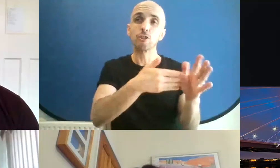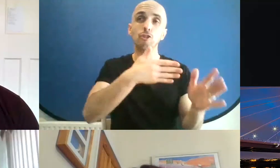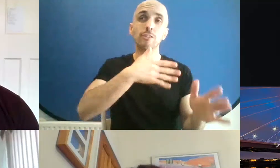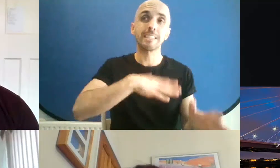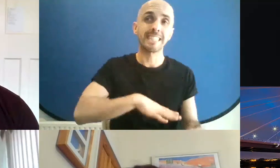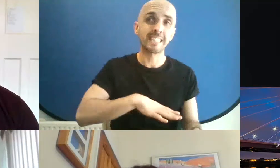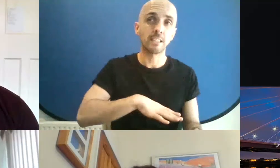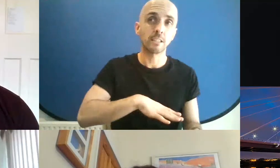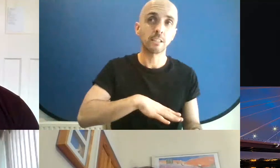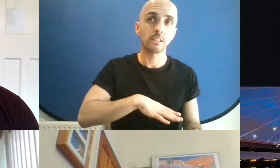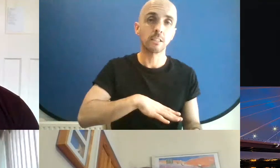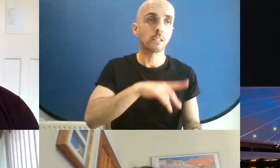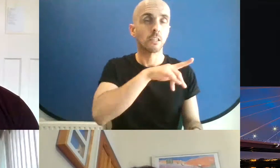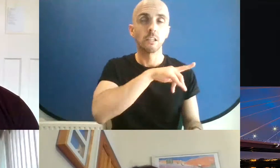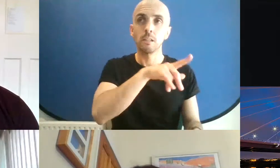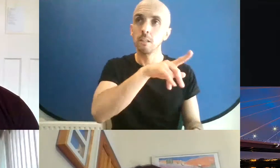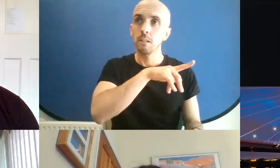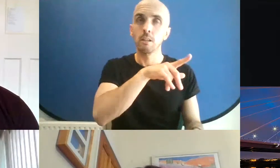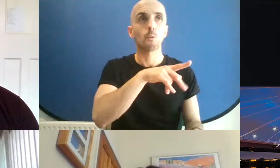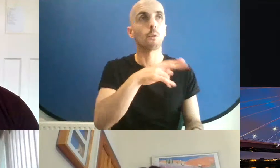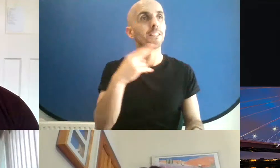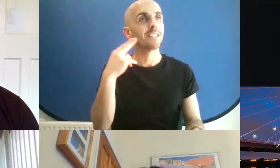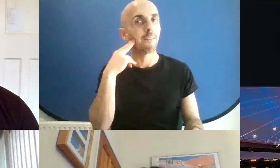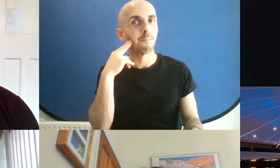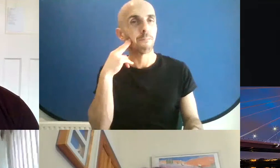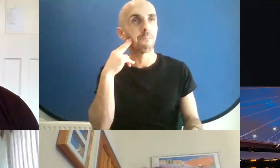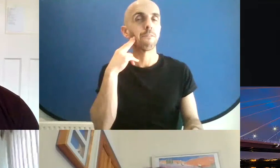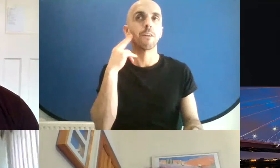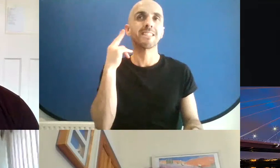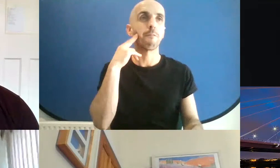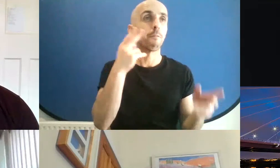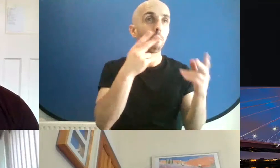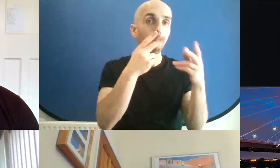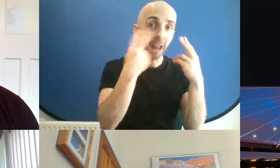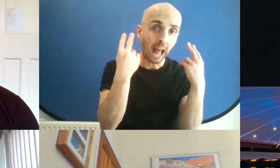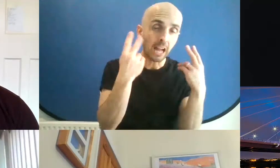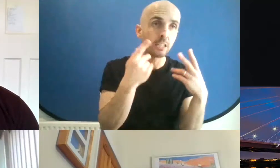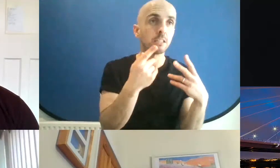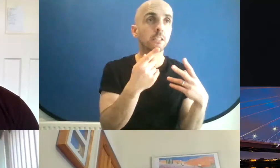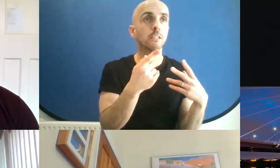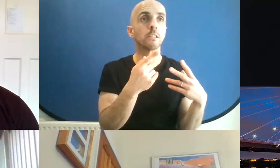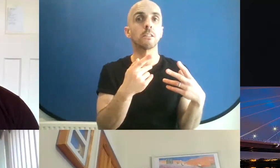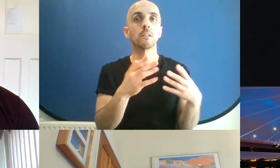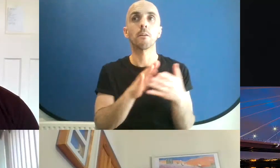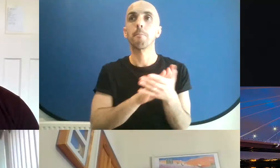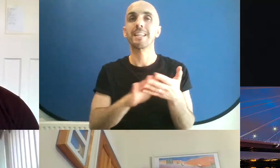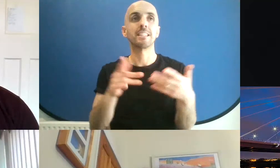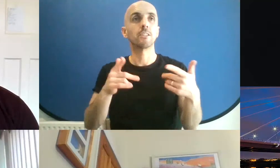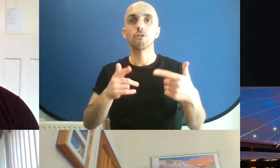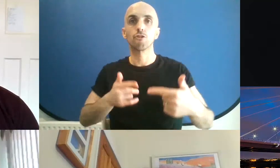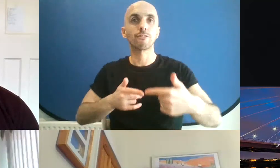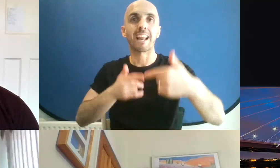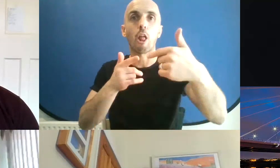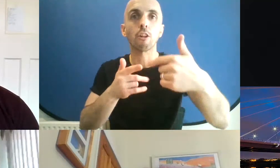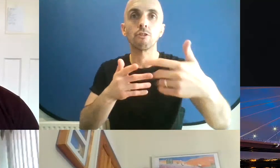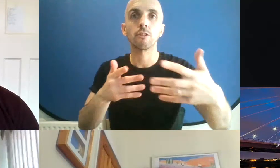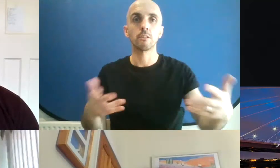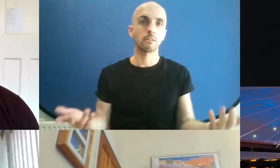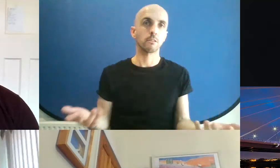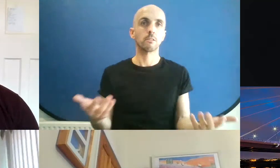about those people who may be deaf or deafblind, and actually how do you use the technology we